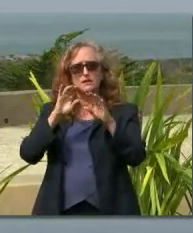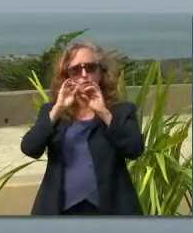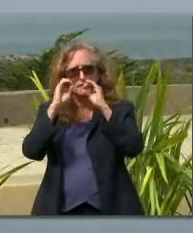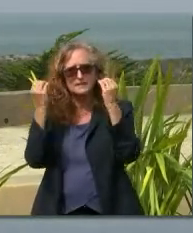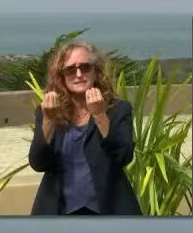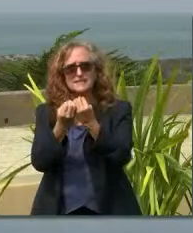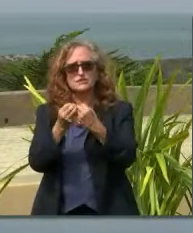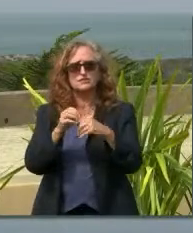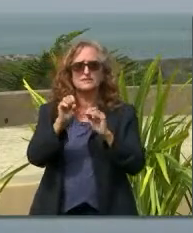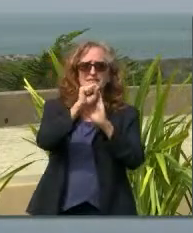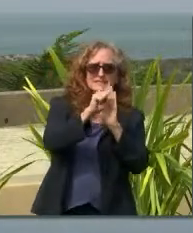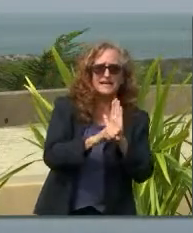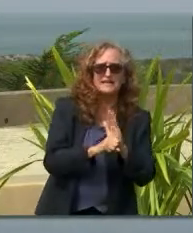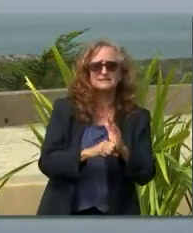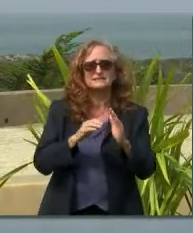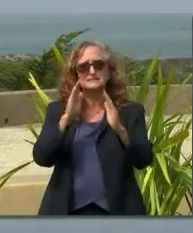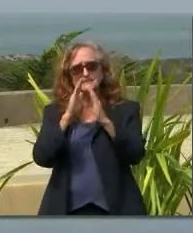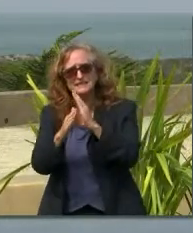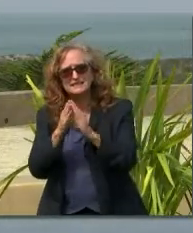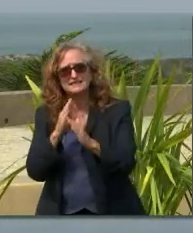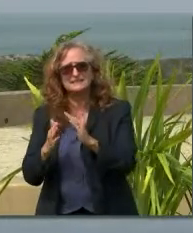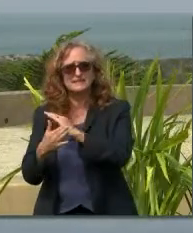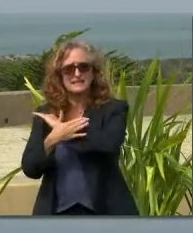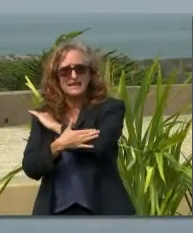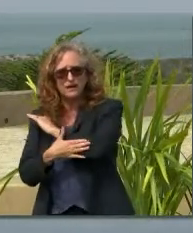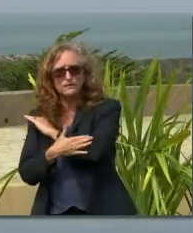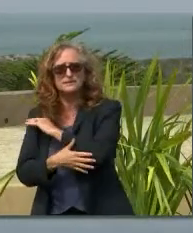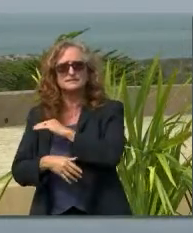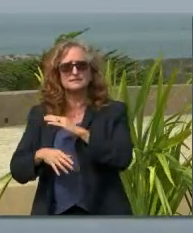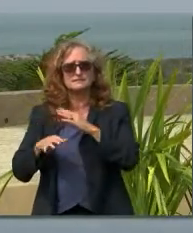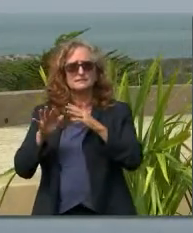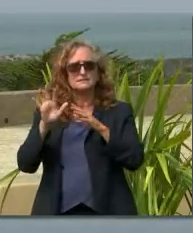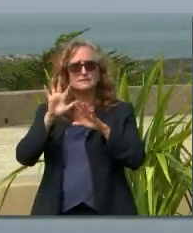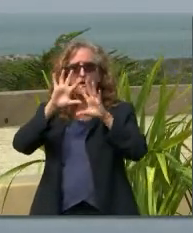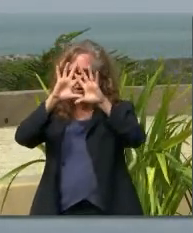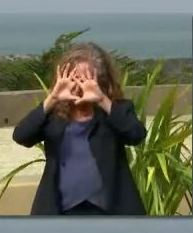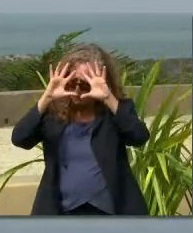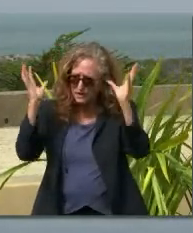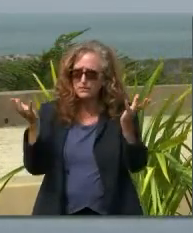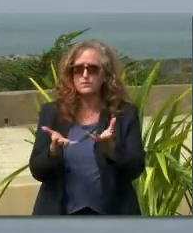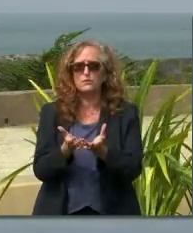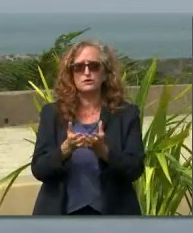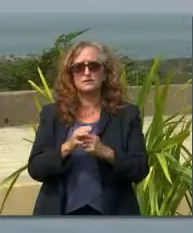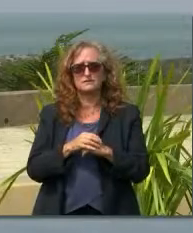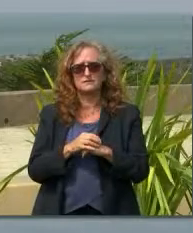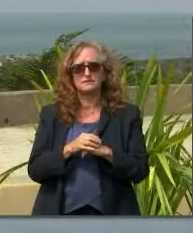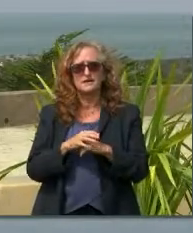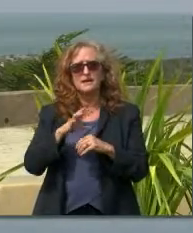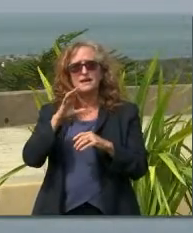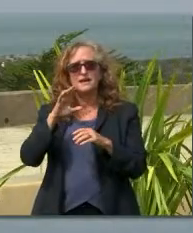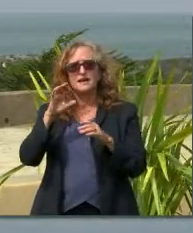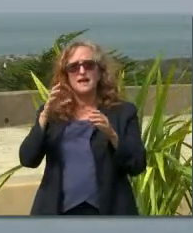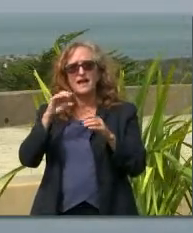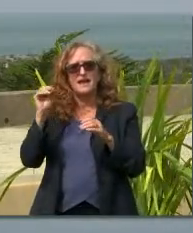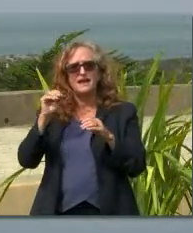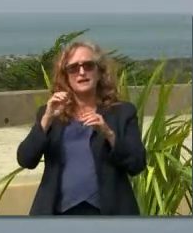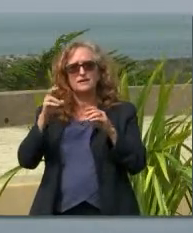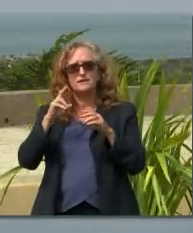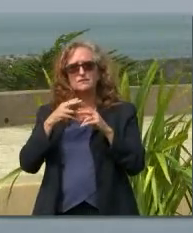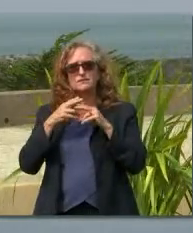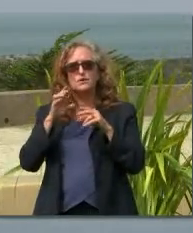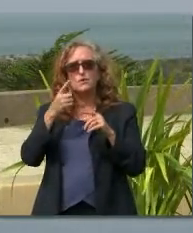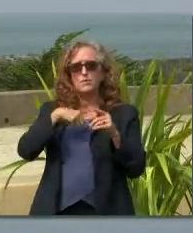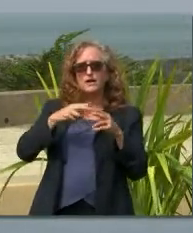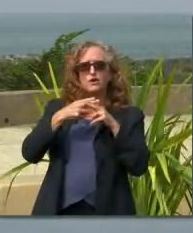states, provinces, cities, counties around the world. And the nations called us subnationals. We call